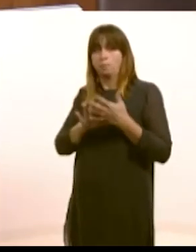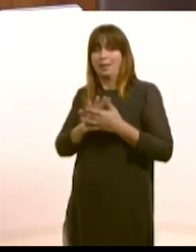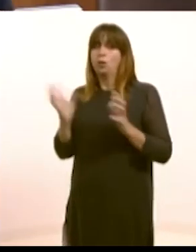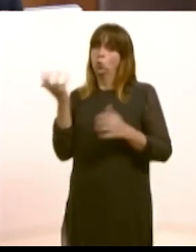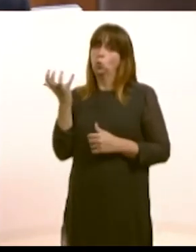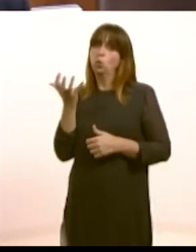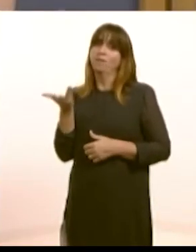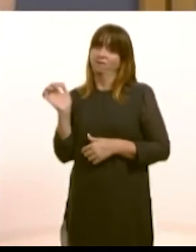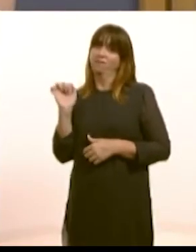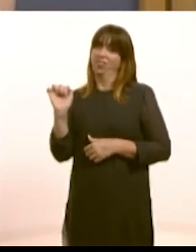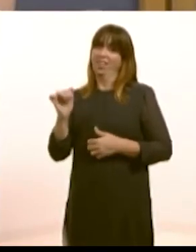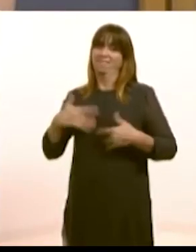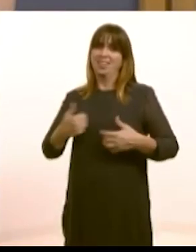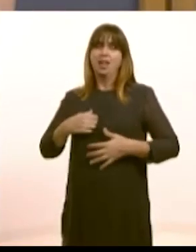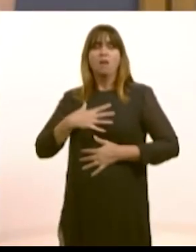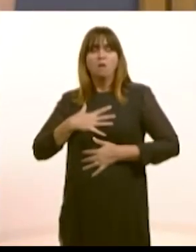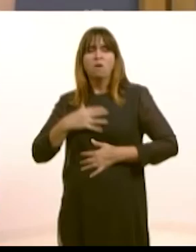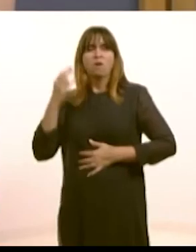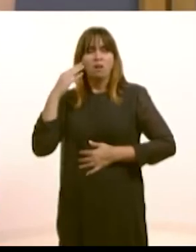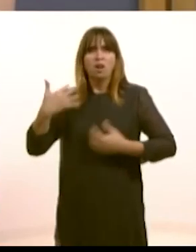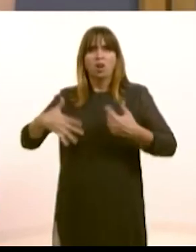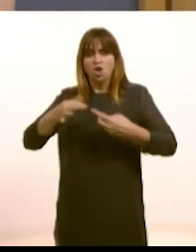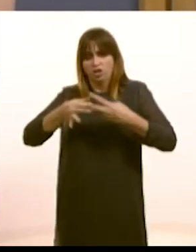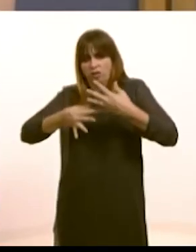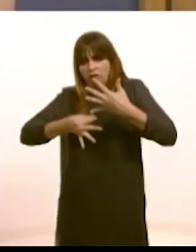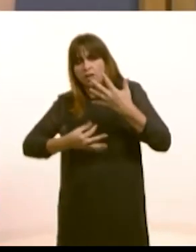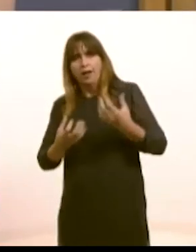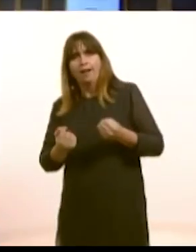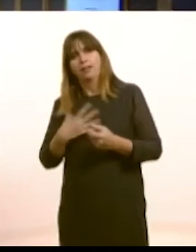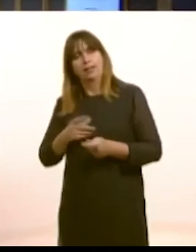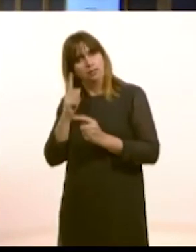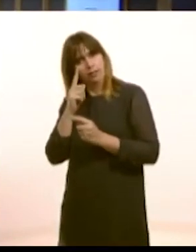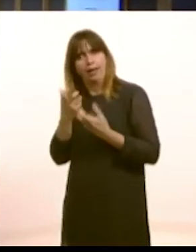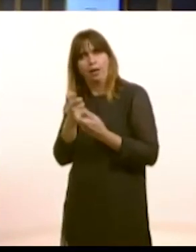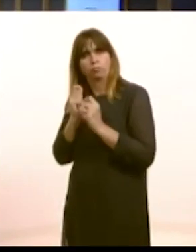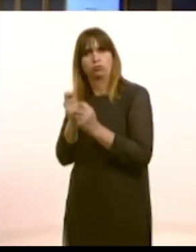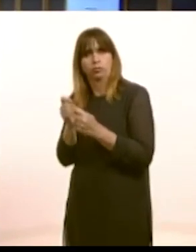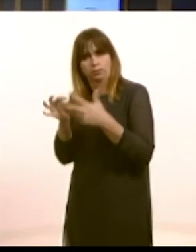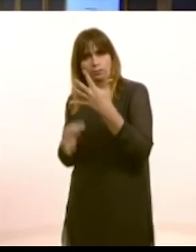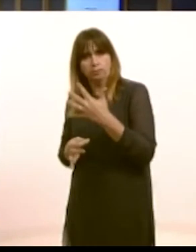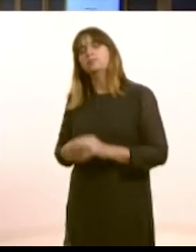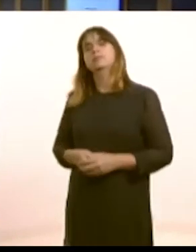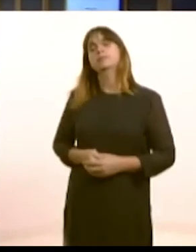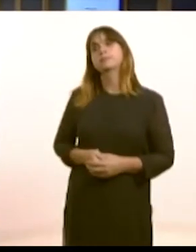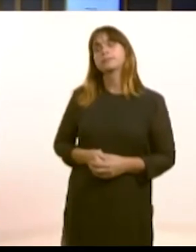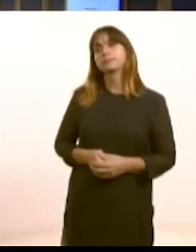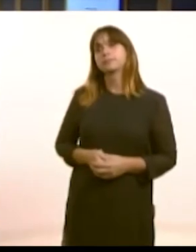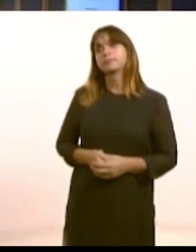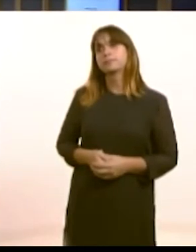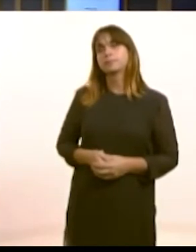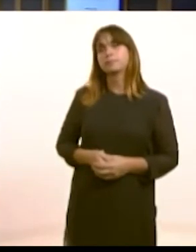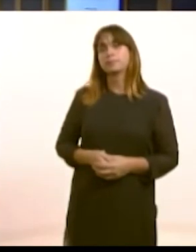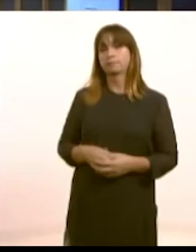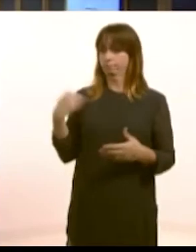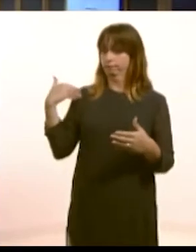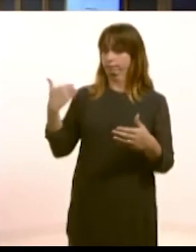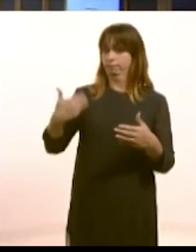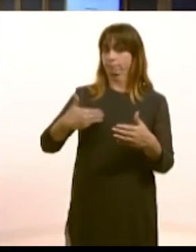individual. Rhyn ap Iorwerth. Diolch. Thank you, Llywydd. Over the past few weeks, I visited